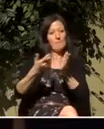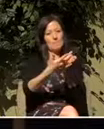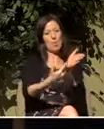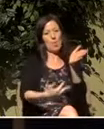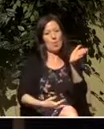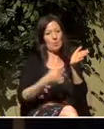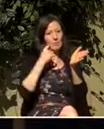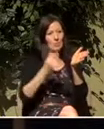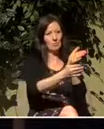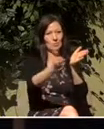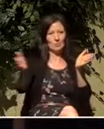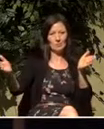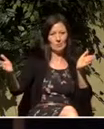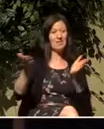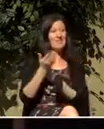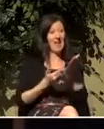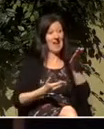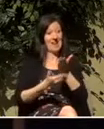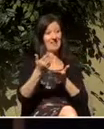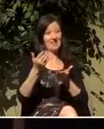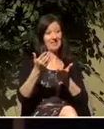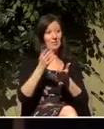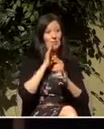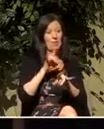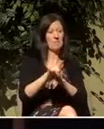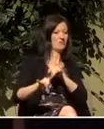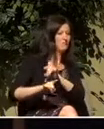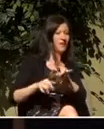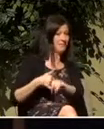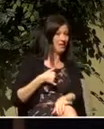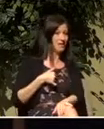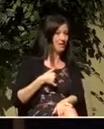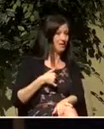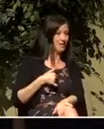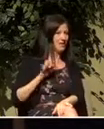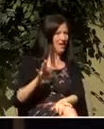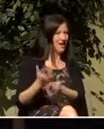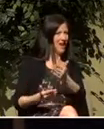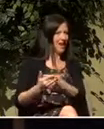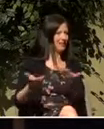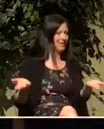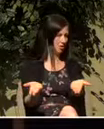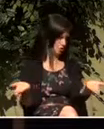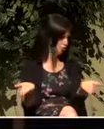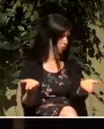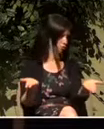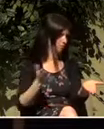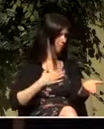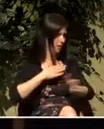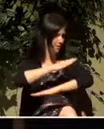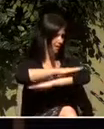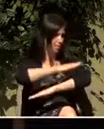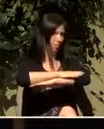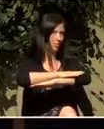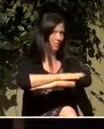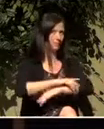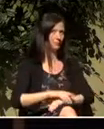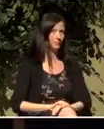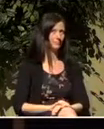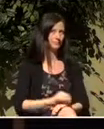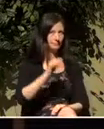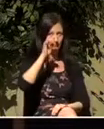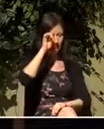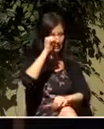betray me is with mine on the table. And the Son of Man will go as it has been decreed, but woe to the man